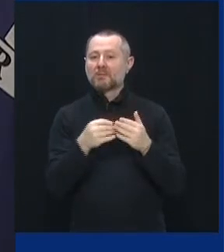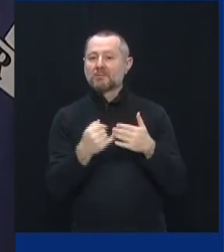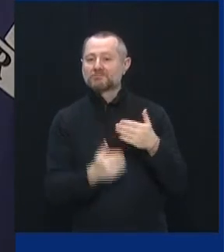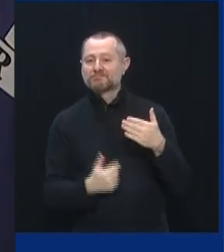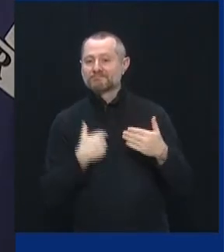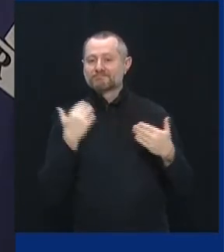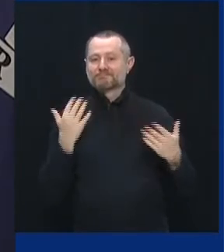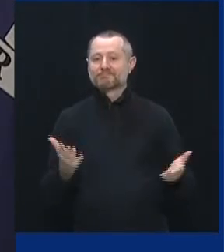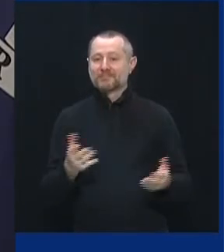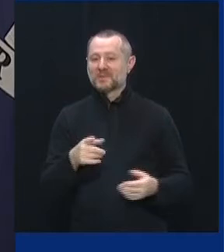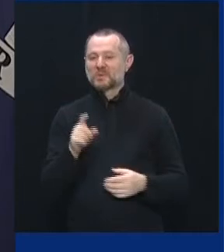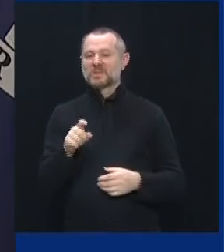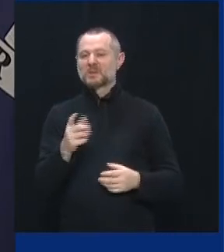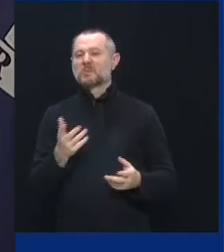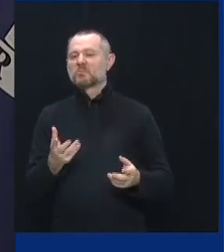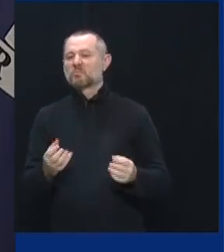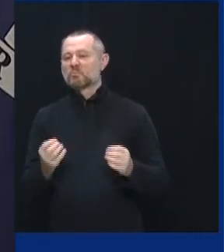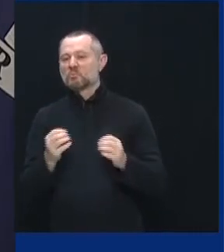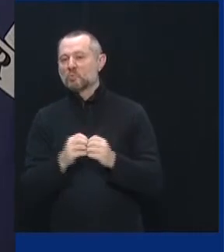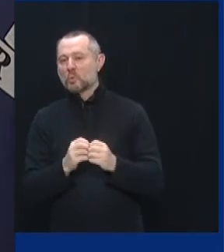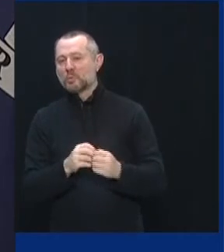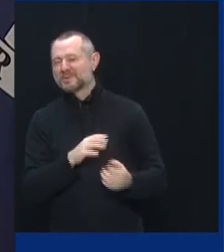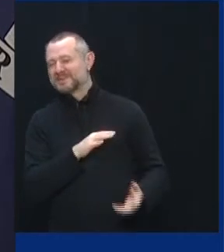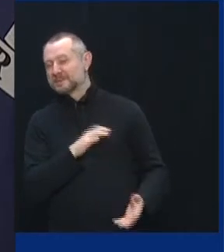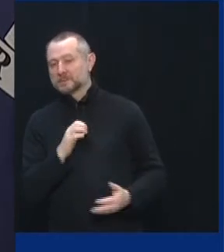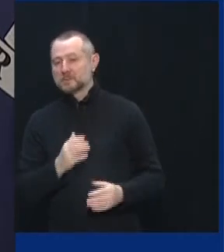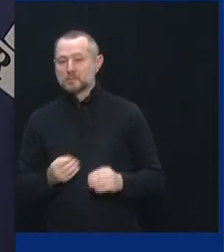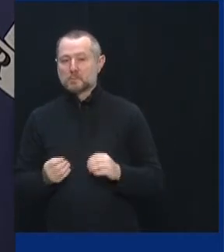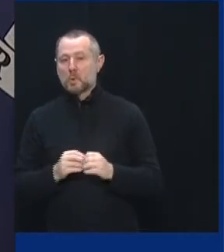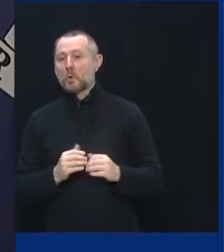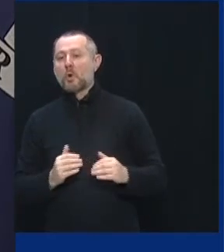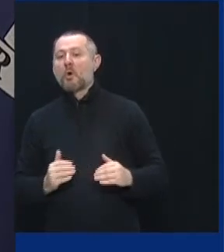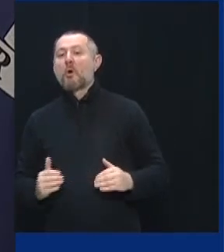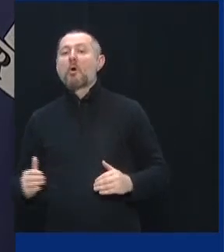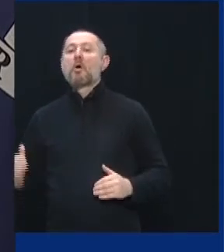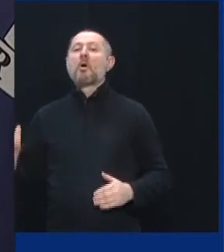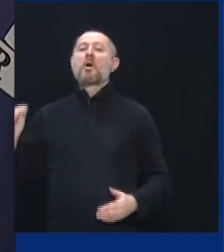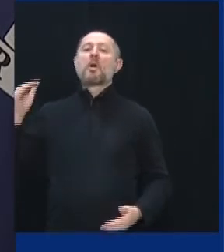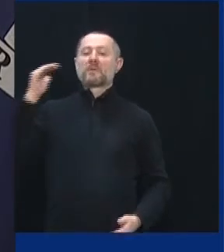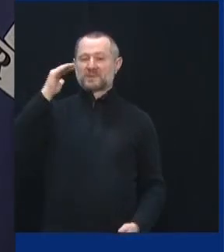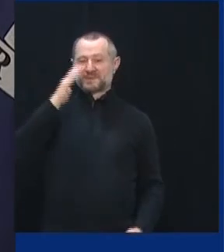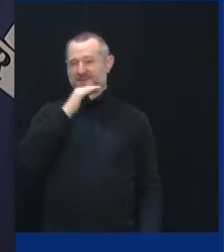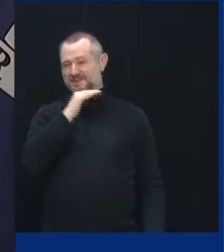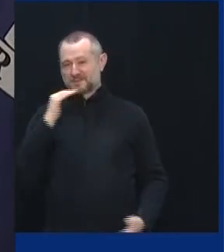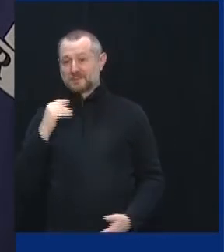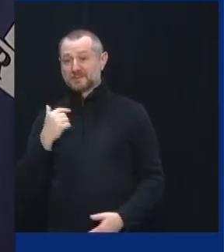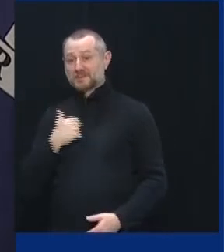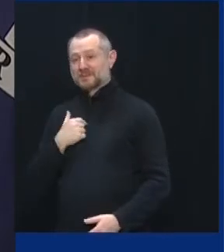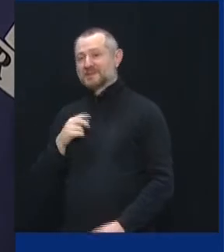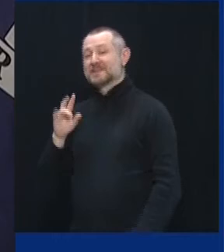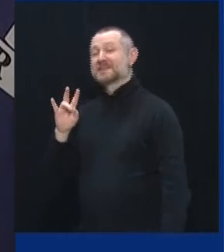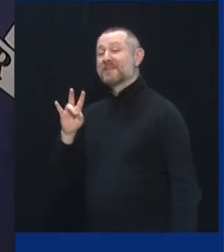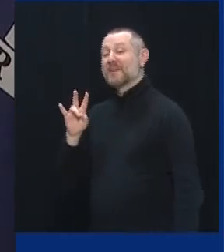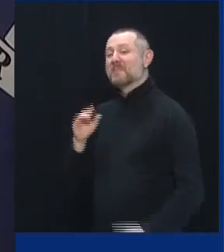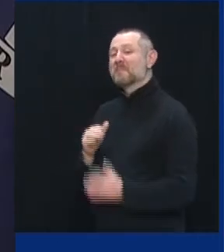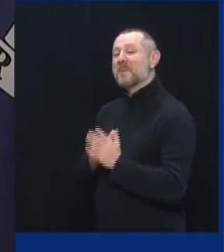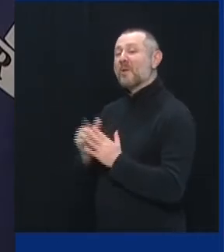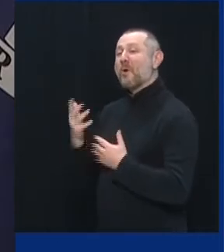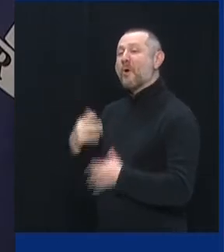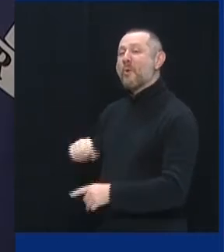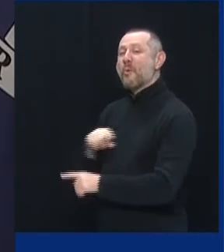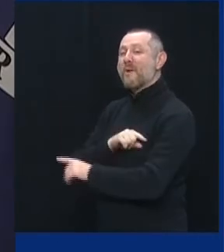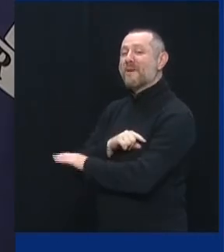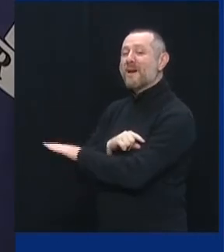significant additional supply, because we have 7 million eligible. We just hit